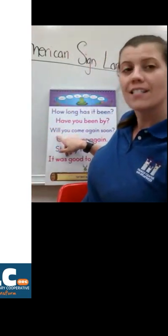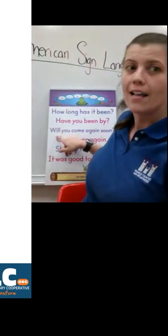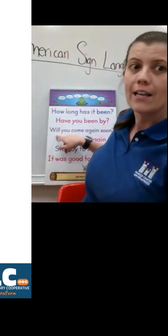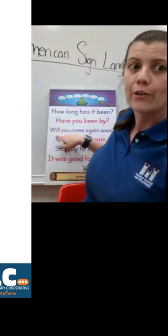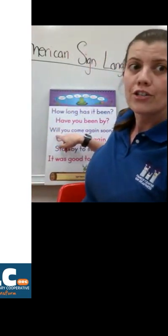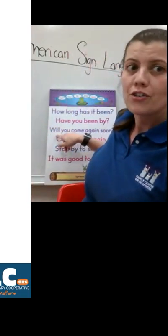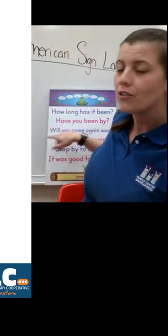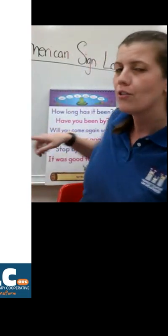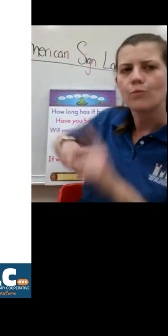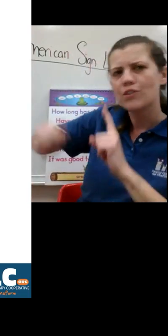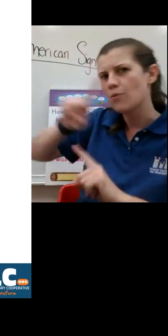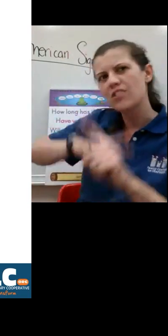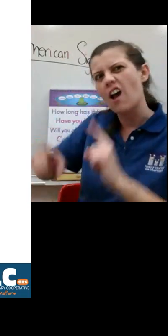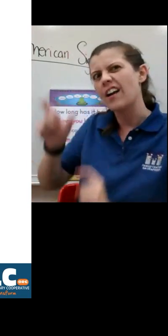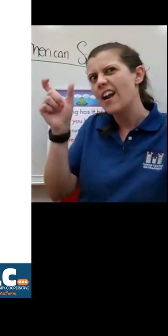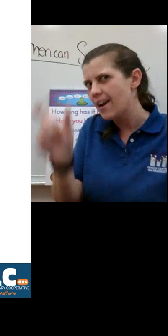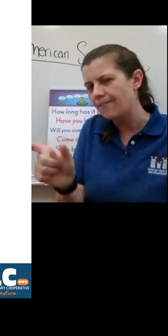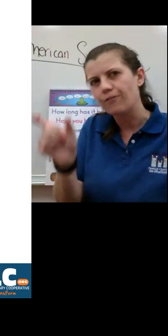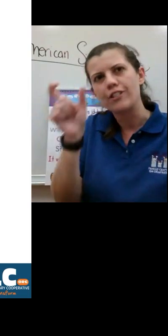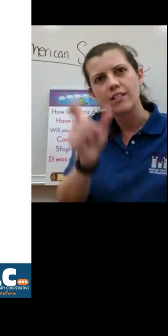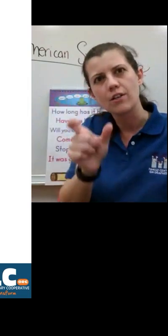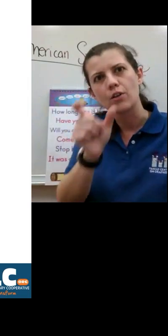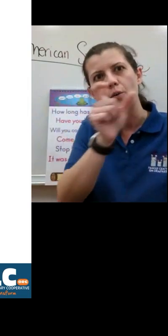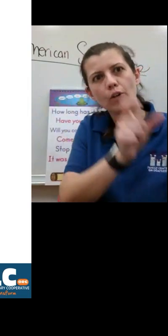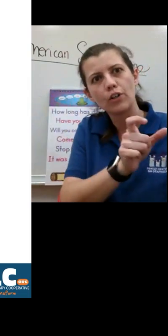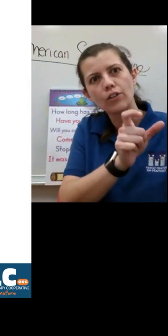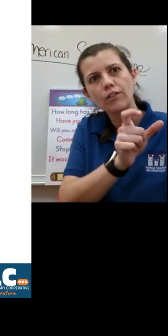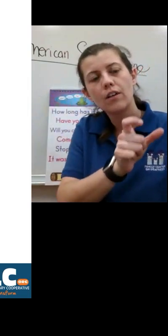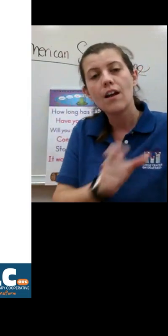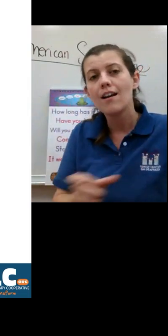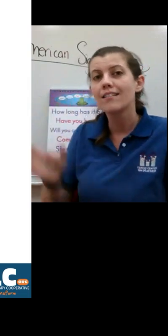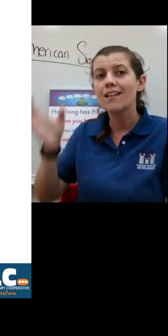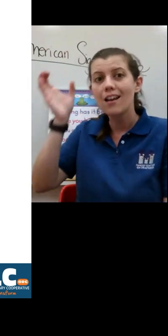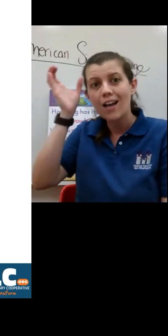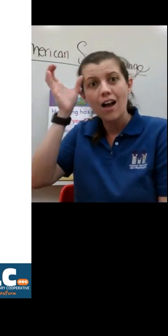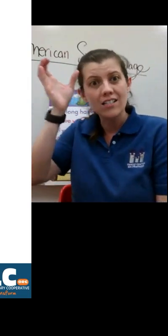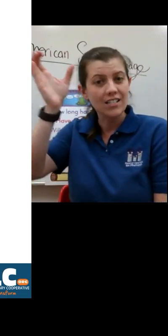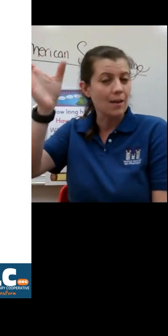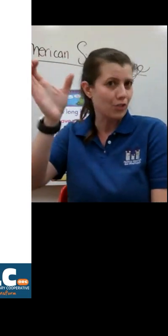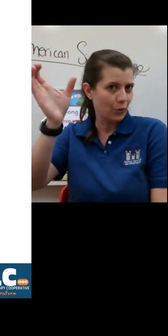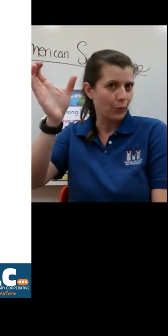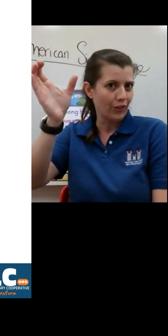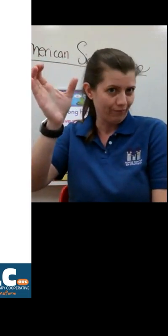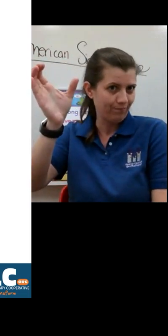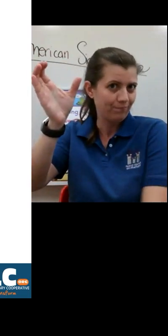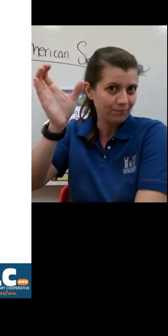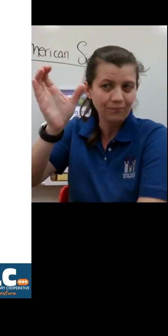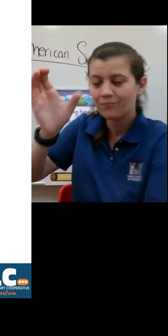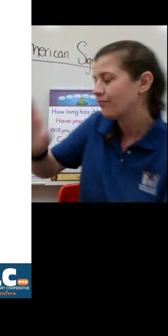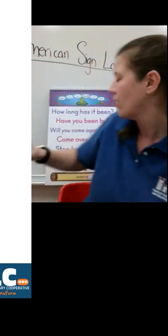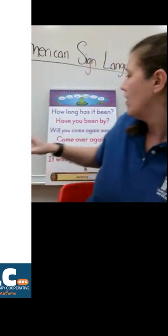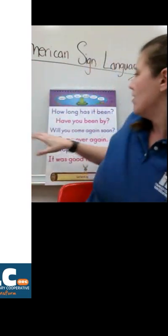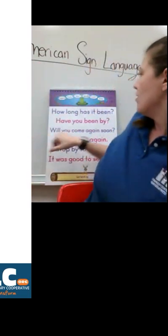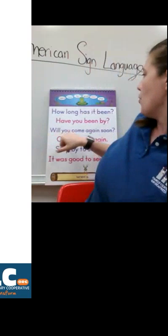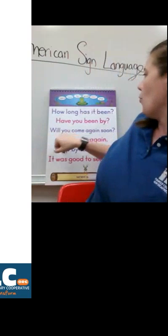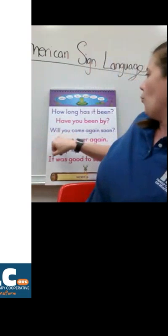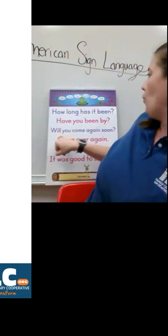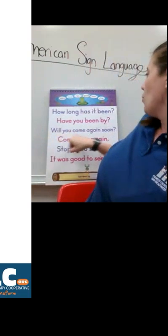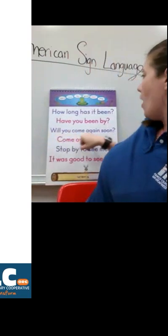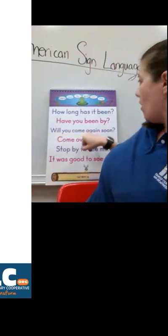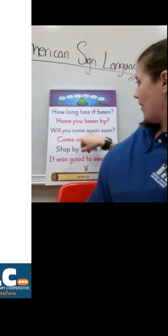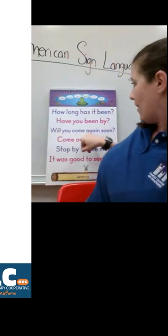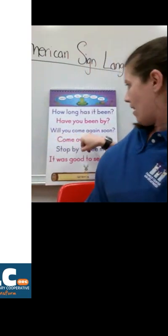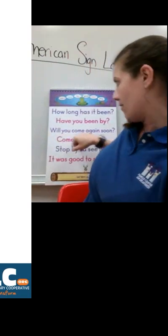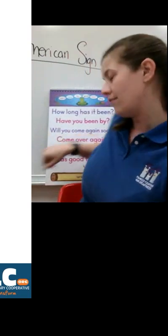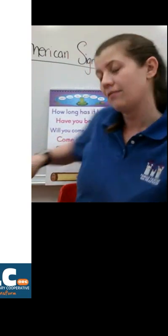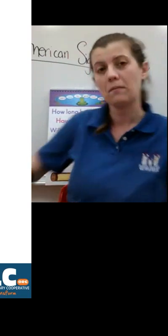So in American Sign Language, you don't sign every single word. It's a conceptual.